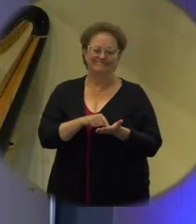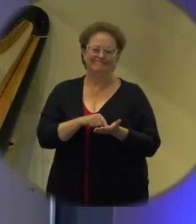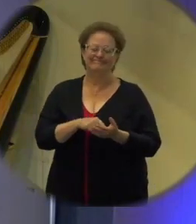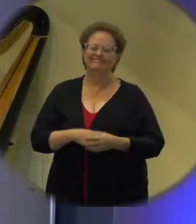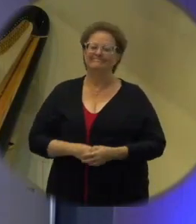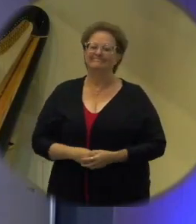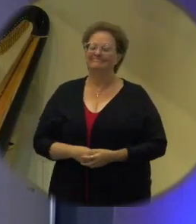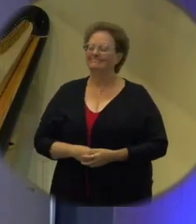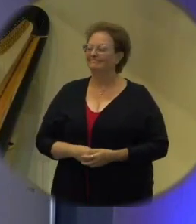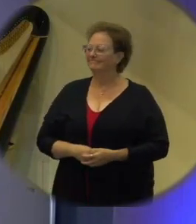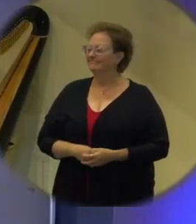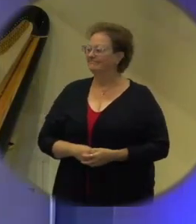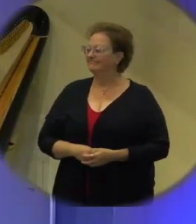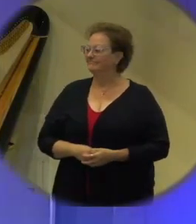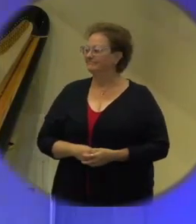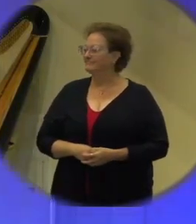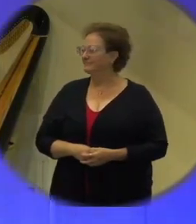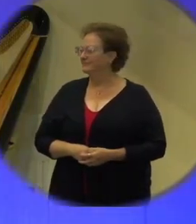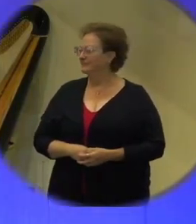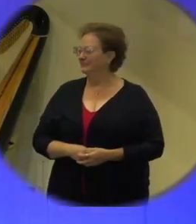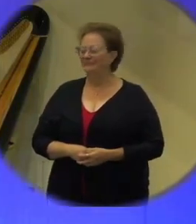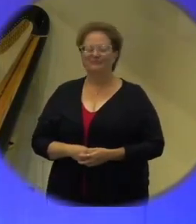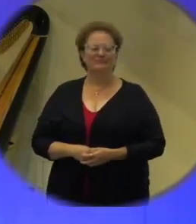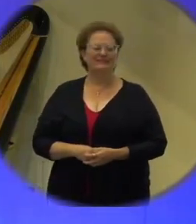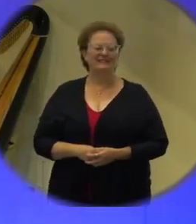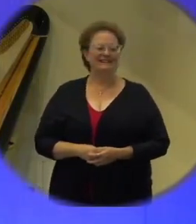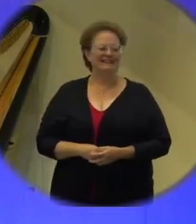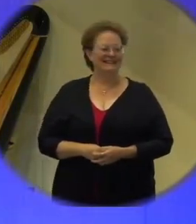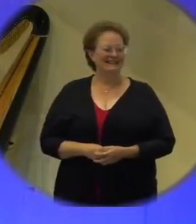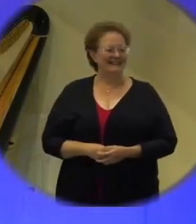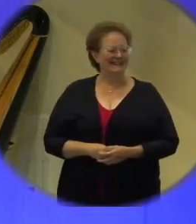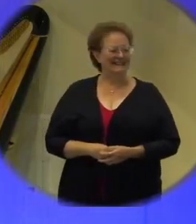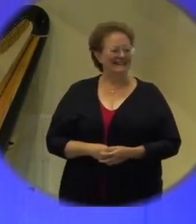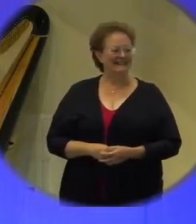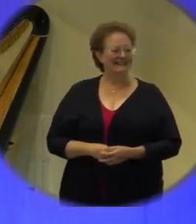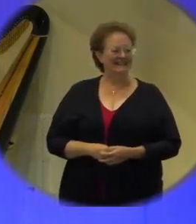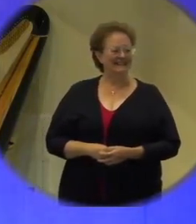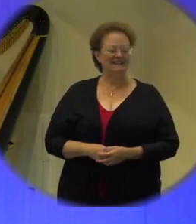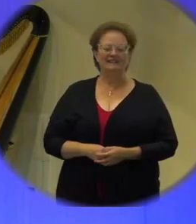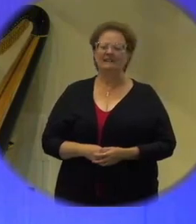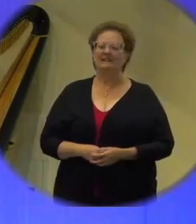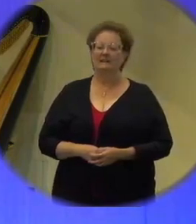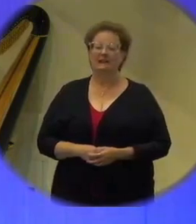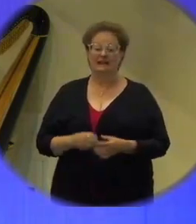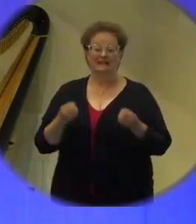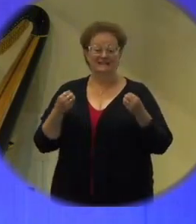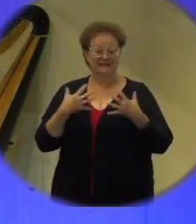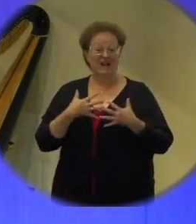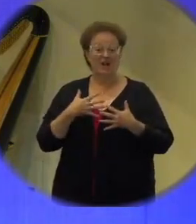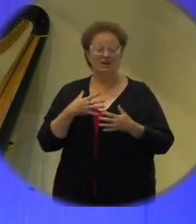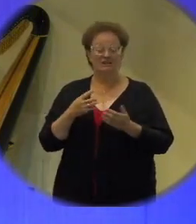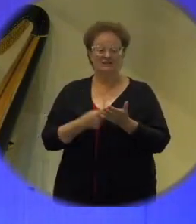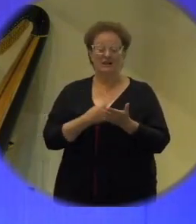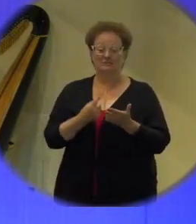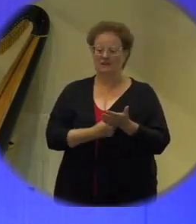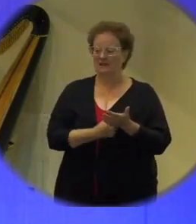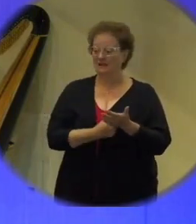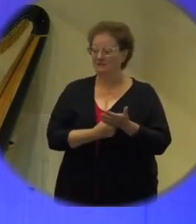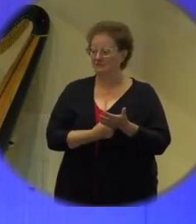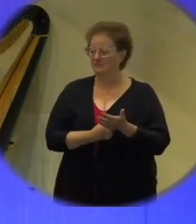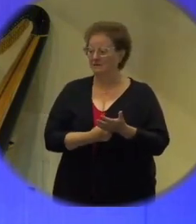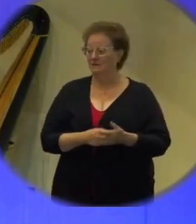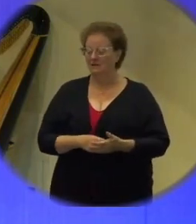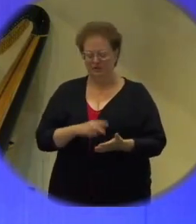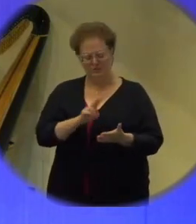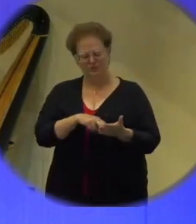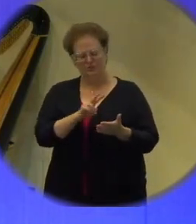this culture, not the state. Anyway, that's yesterday's talk. But I said that this can be scary sometimes, and what you're seeing in this particular